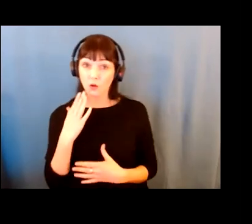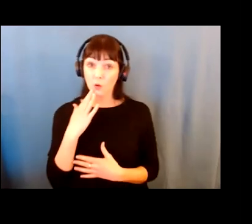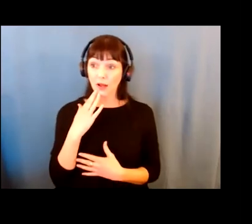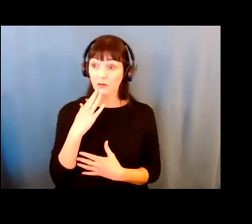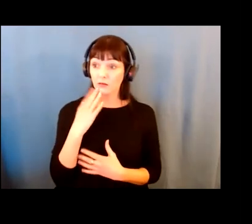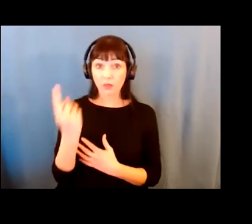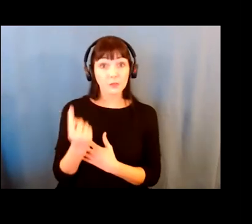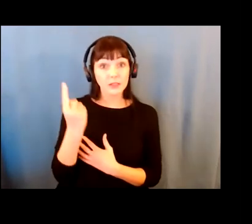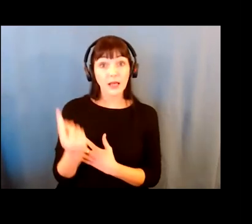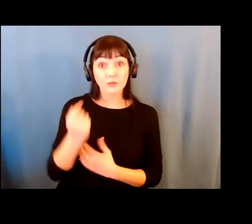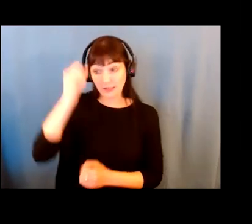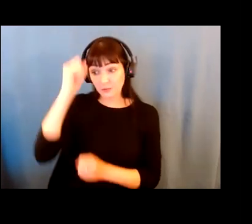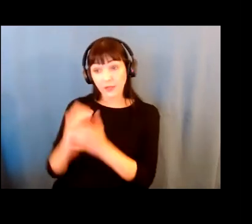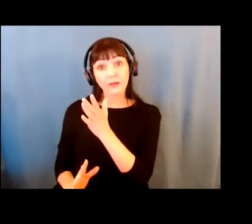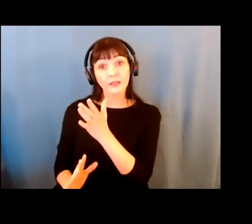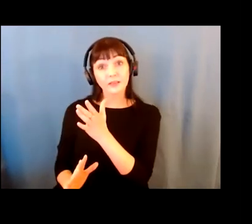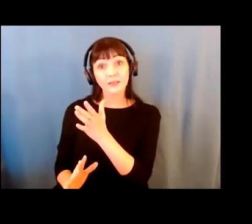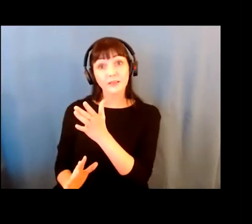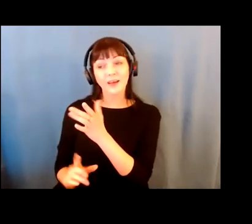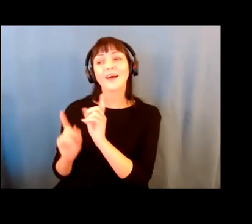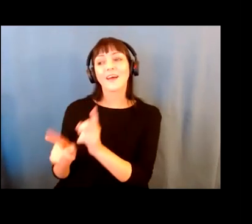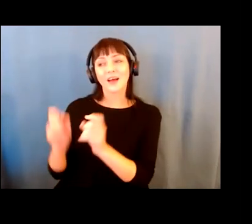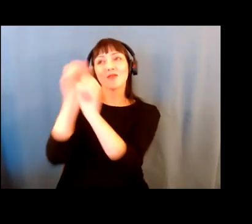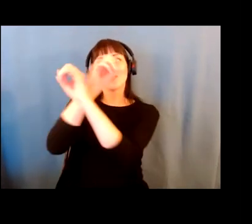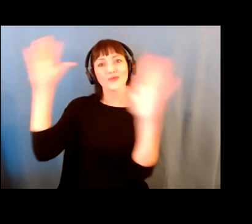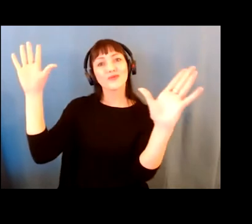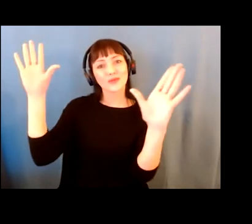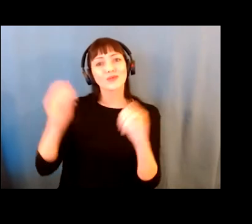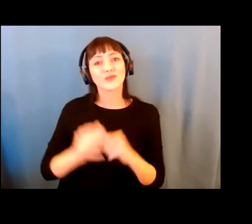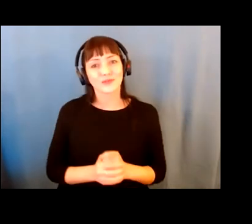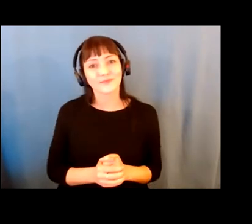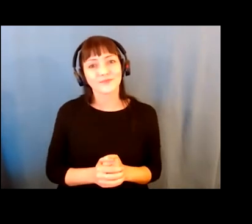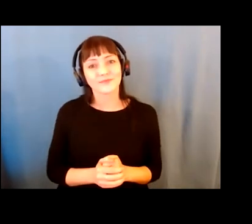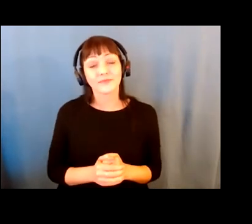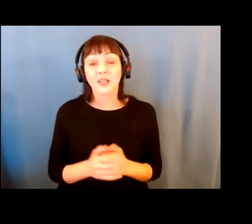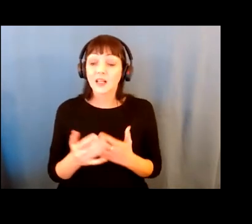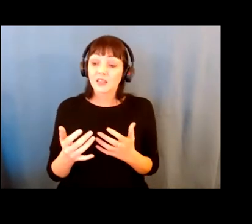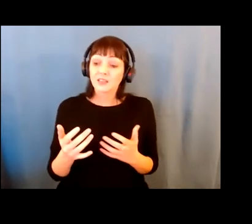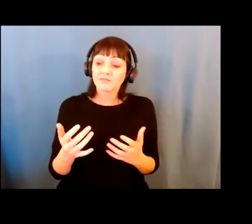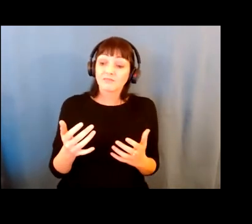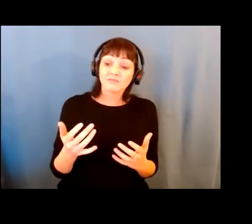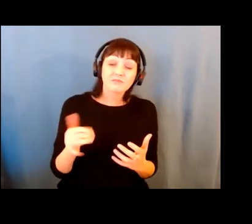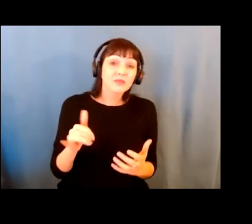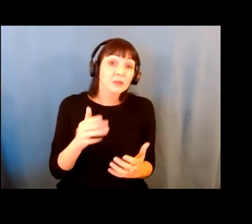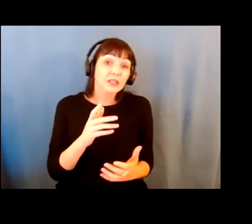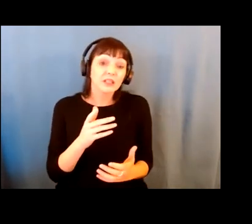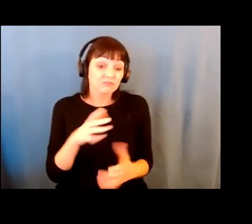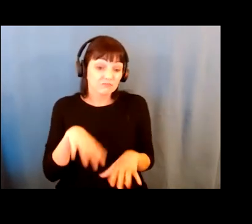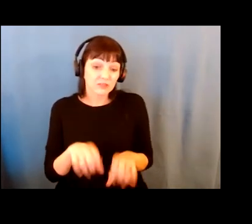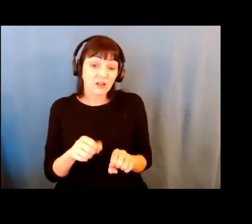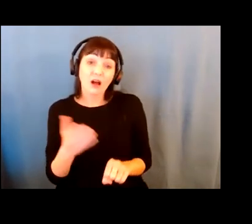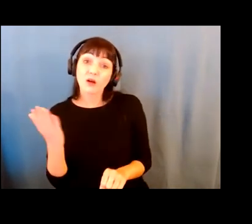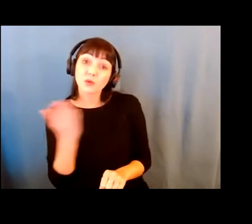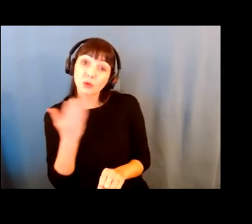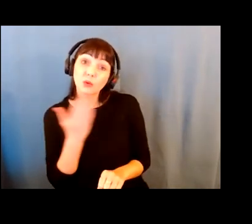once these things happen, people are part of it and they understand. But for some reason, and maybe it's because in our schools, it starts in